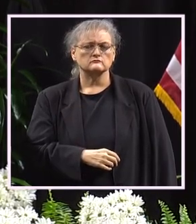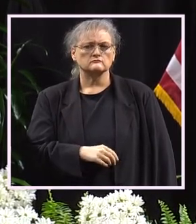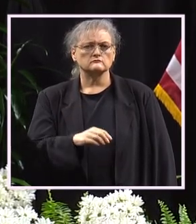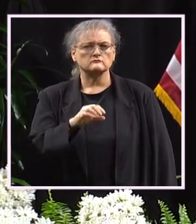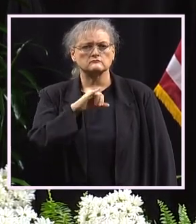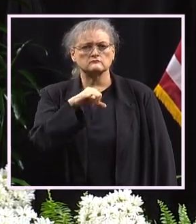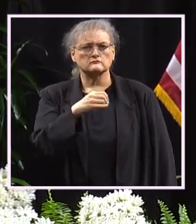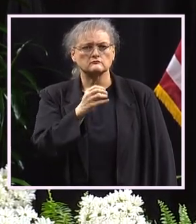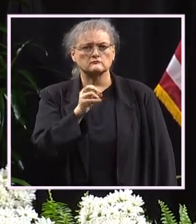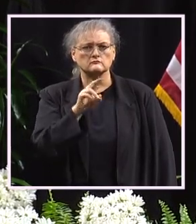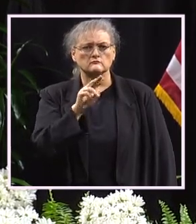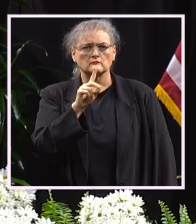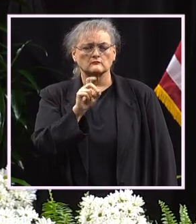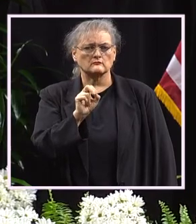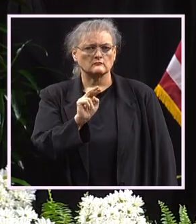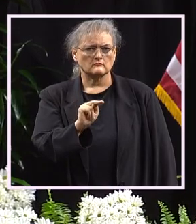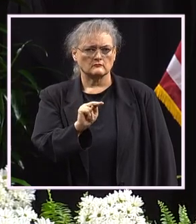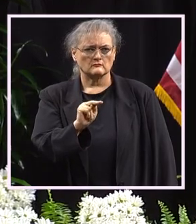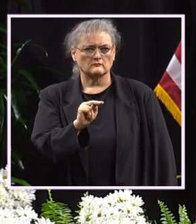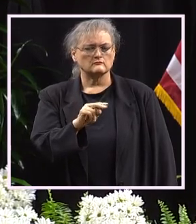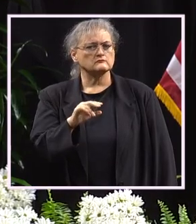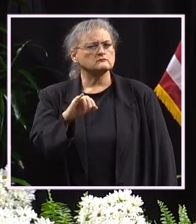Jordan Elia, Germany.